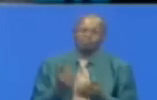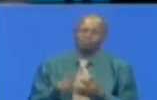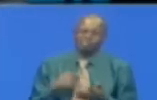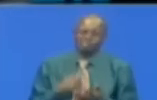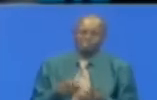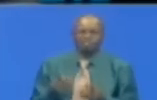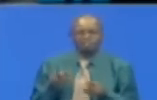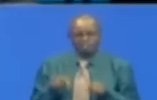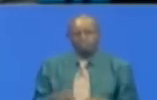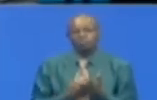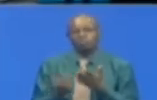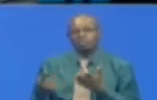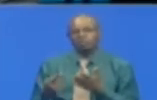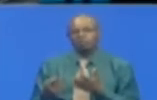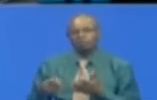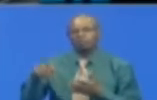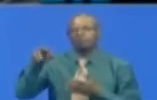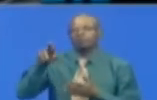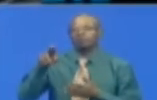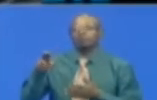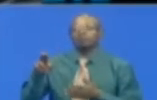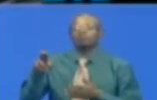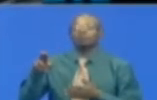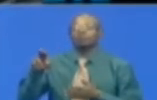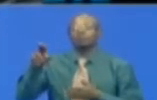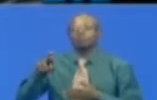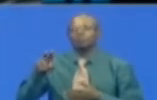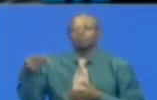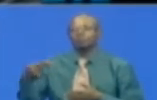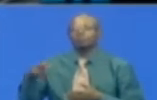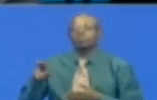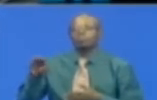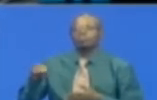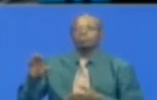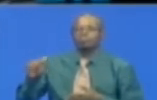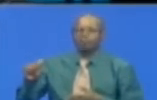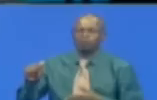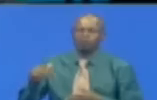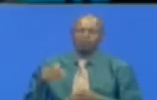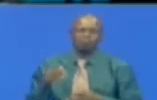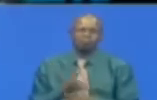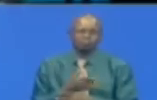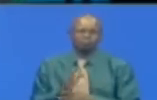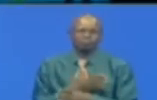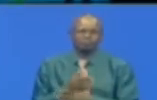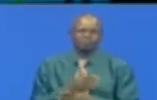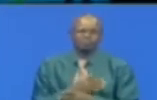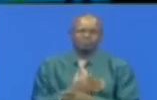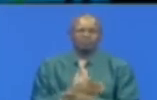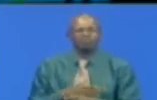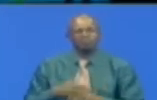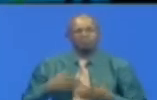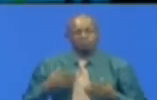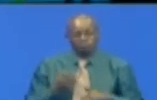Rhumba fans in Africa are in mourning. This following the death of Mose Sengo Fan Fan, the composer and guitarist of the popular